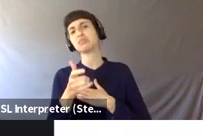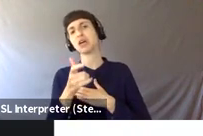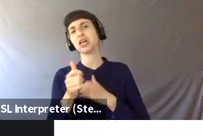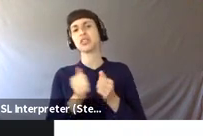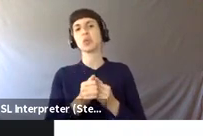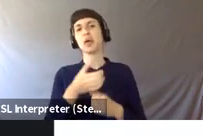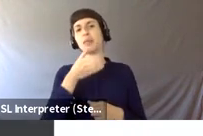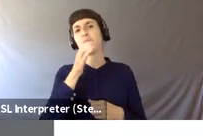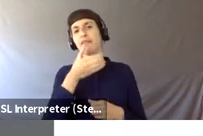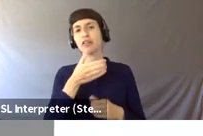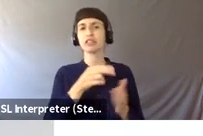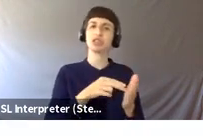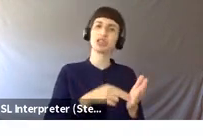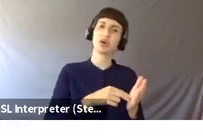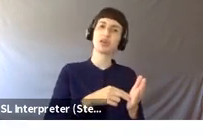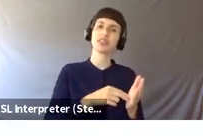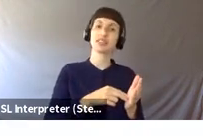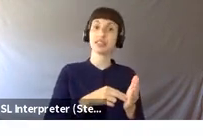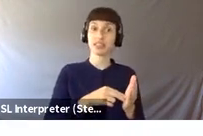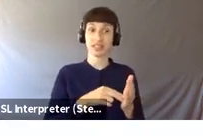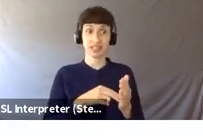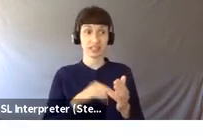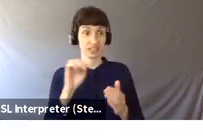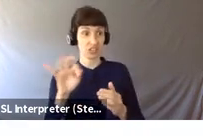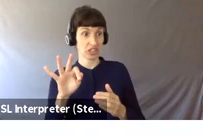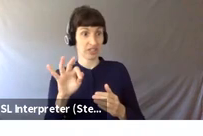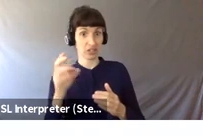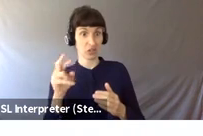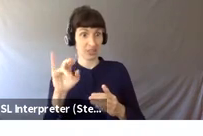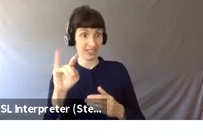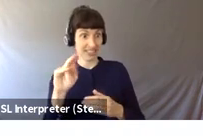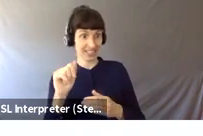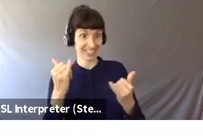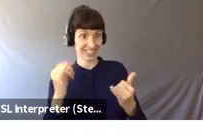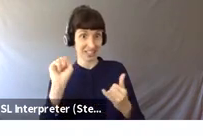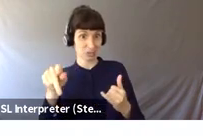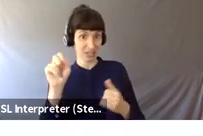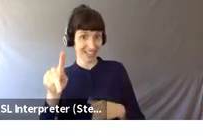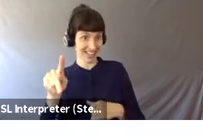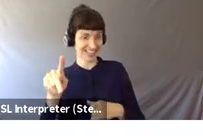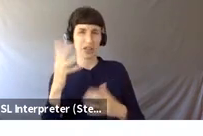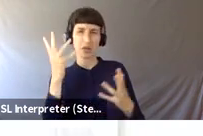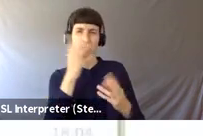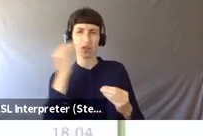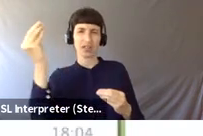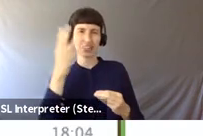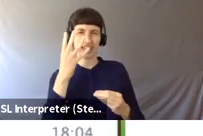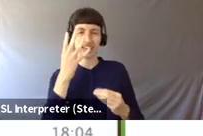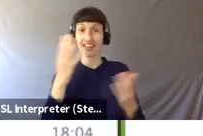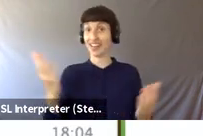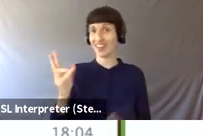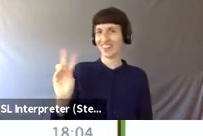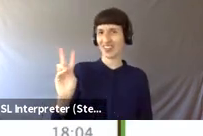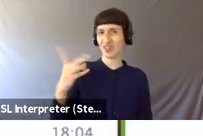Christina, I don't know about you, but it's sunny here in Spokane today, and it's quite lovely. It is beautiful over in Vancouver,